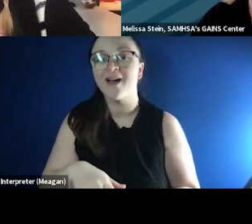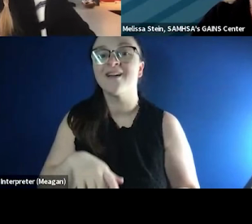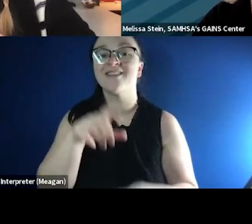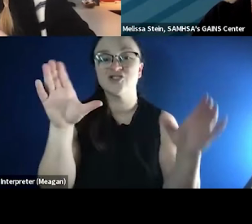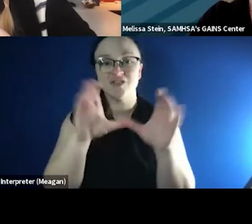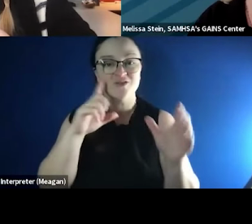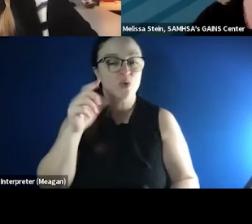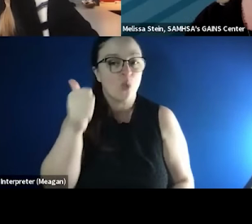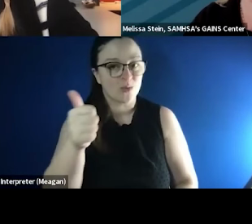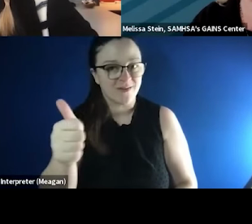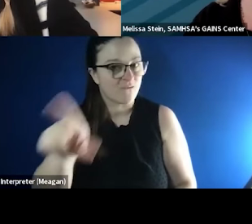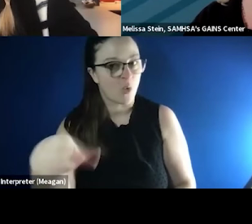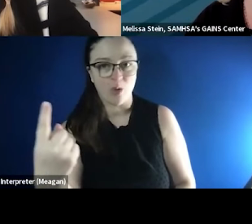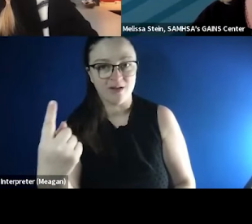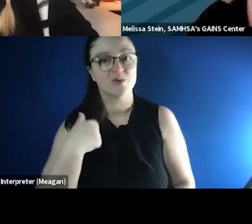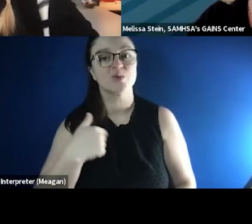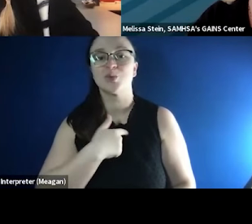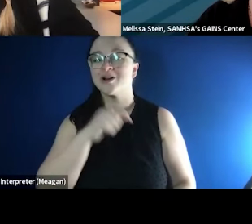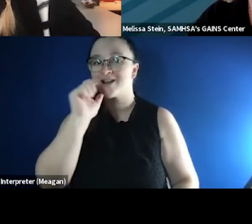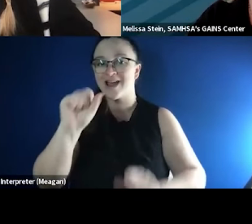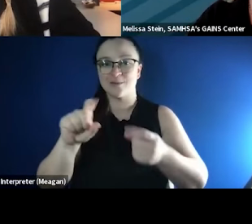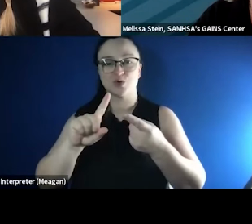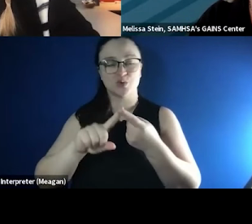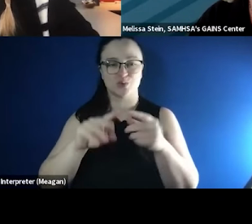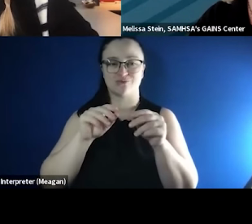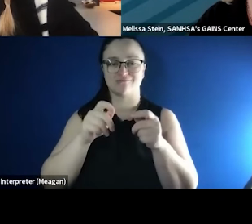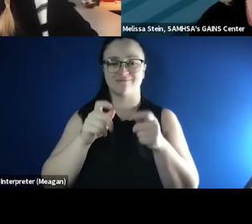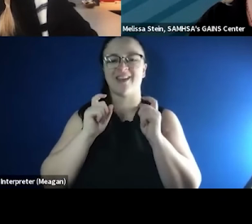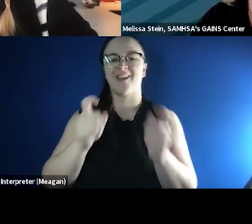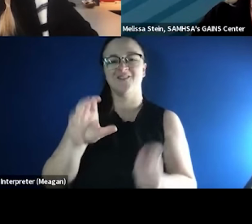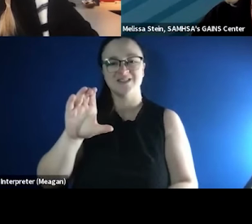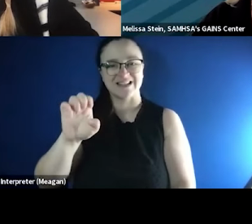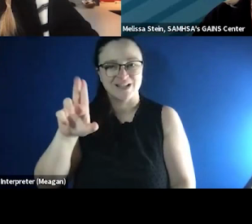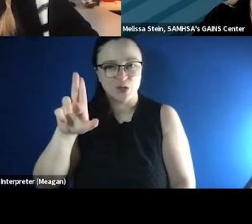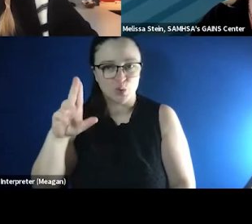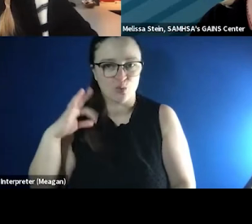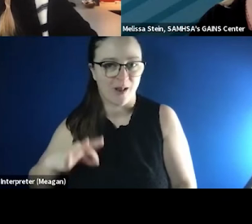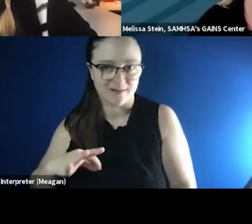portfolio only. We are not able to issue CEU credits.